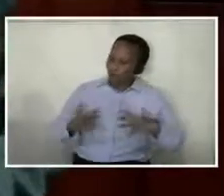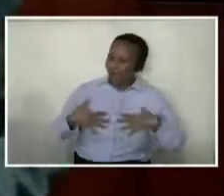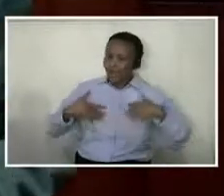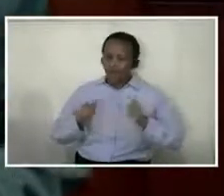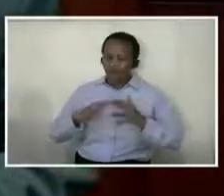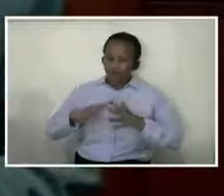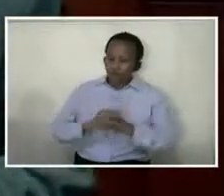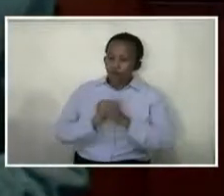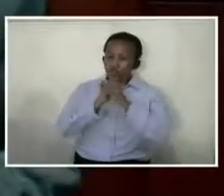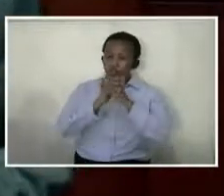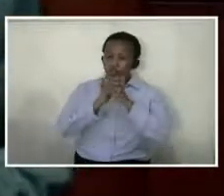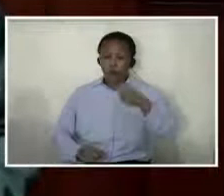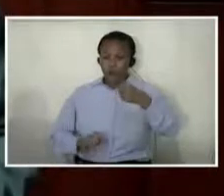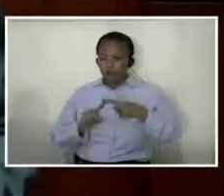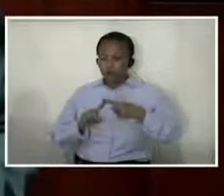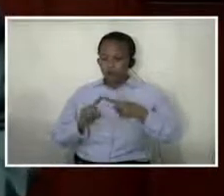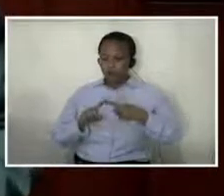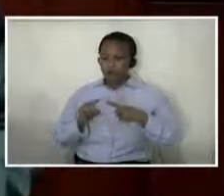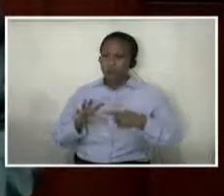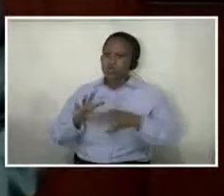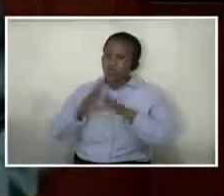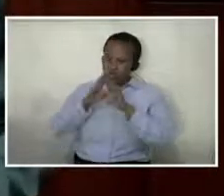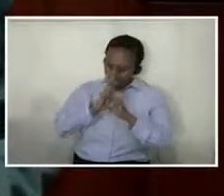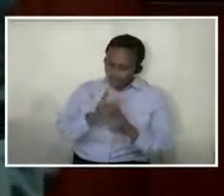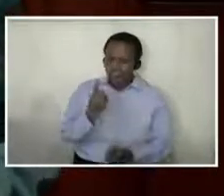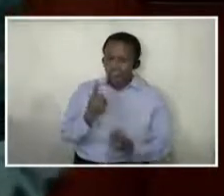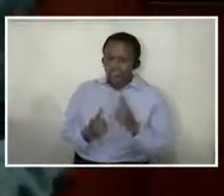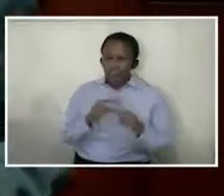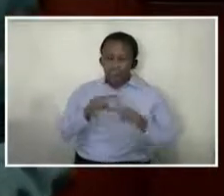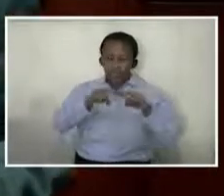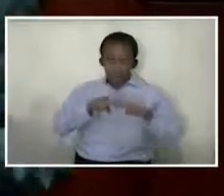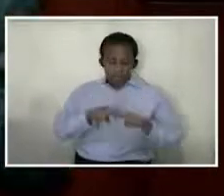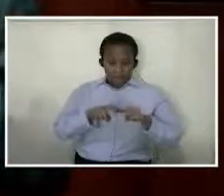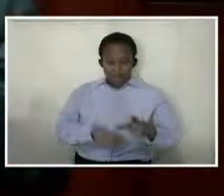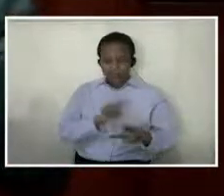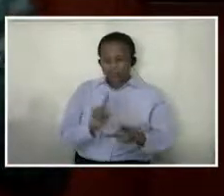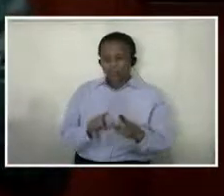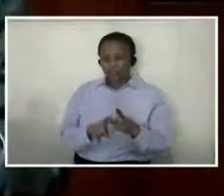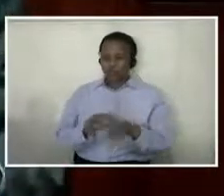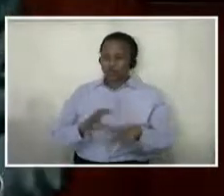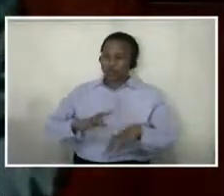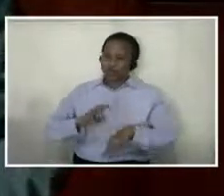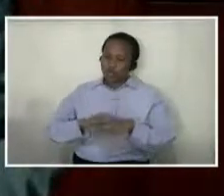is respect for each other's independence. Two is